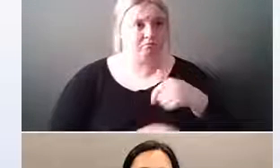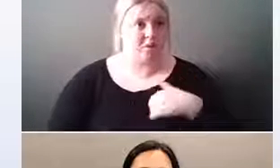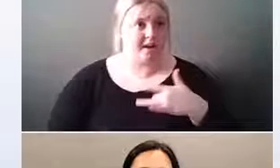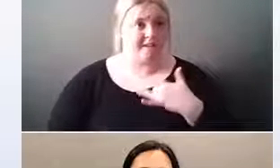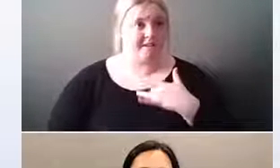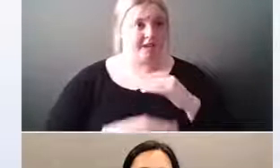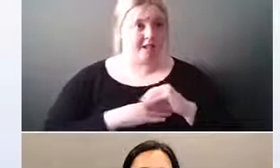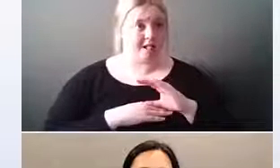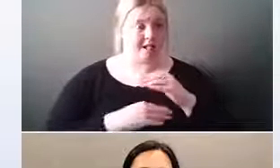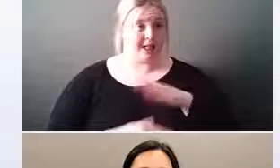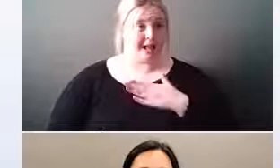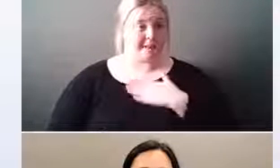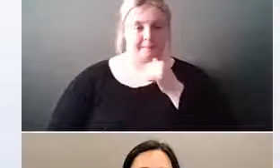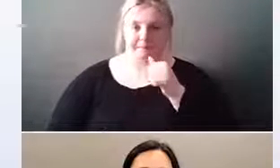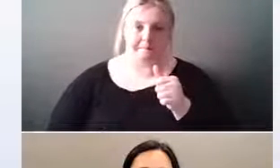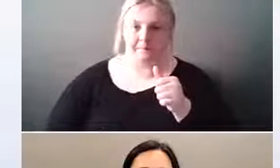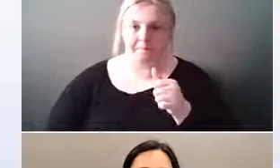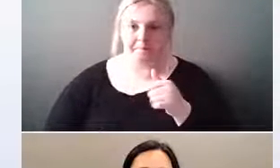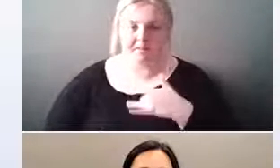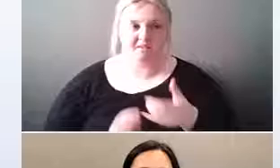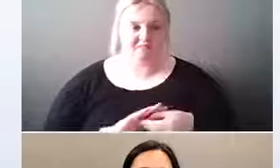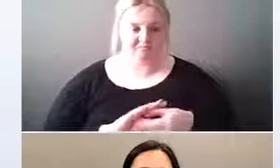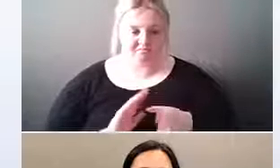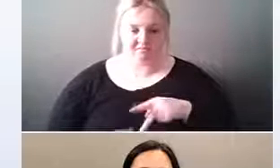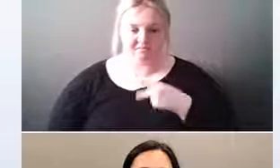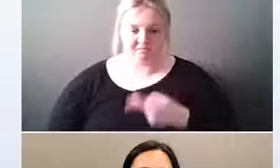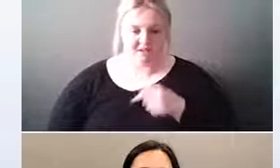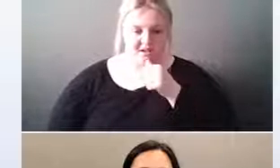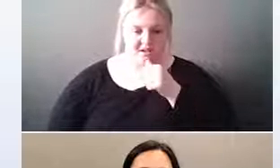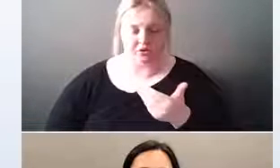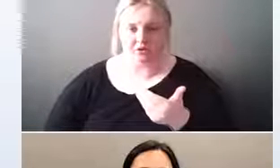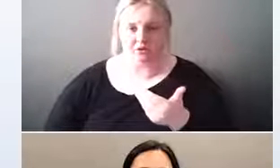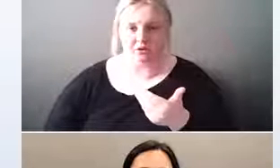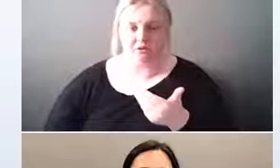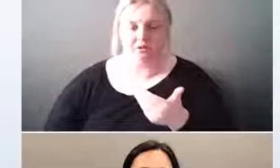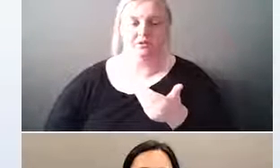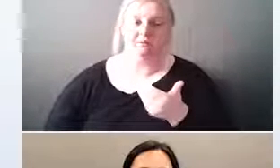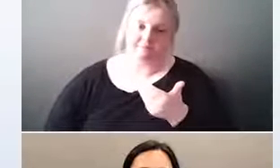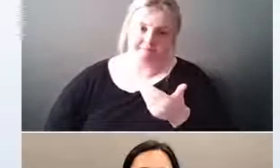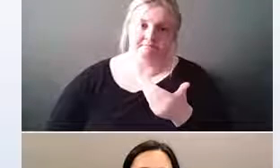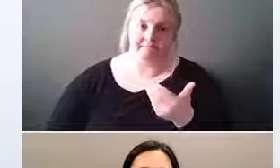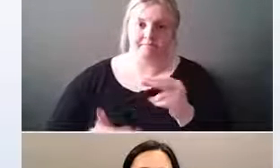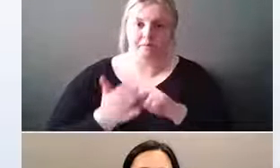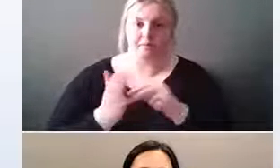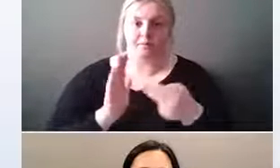extremely upsetting for them. So it's really clear with regard to the fact that the behavior they're engaging in is